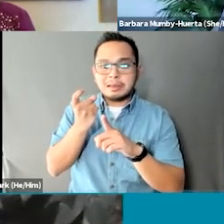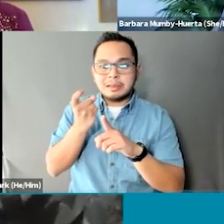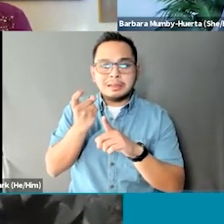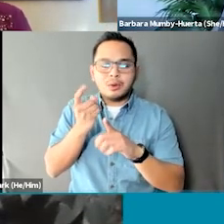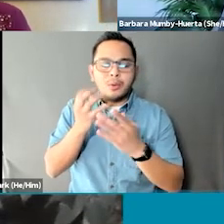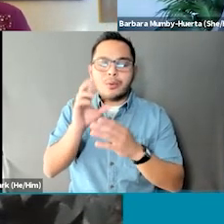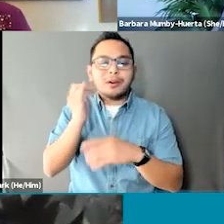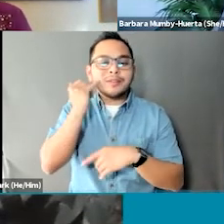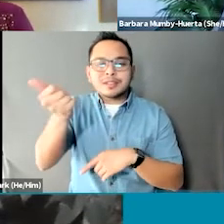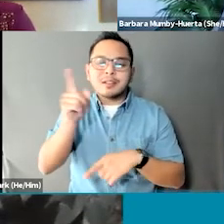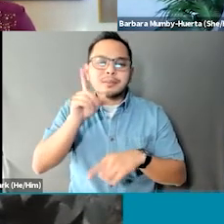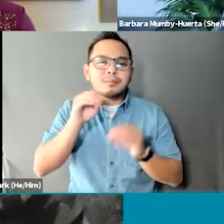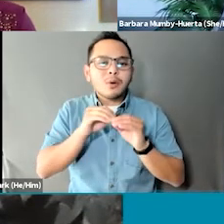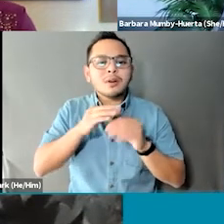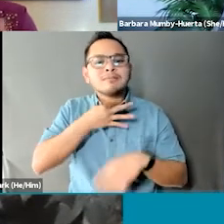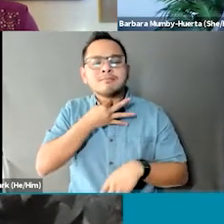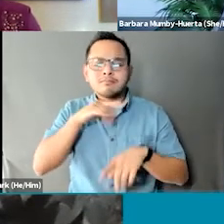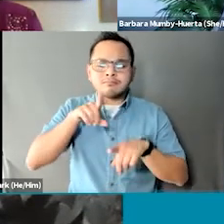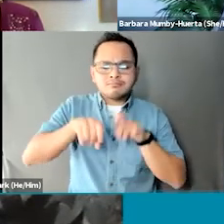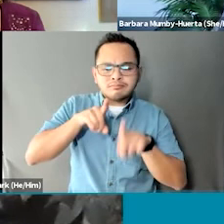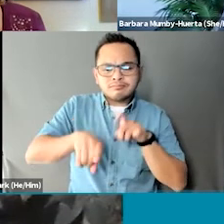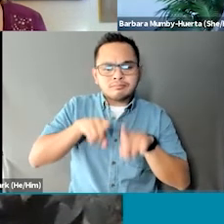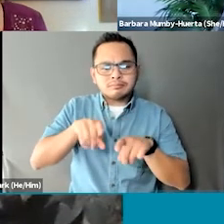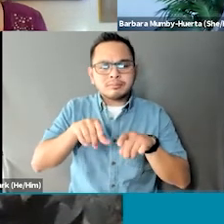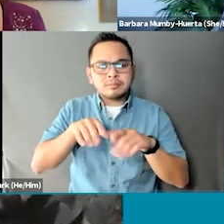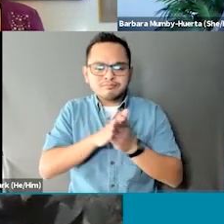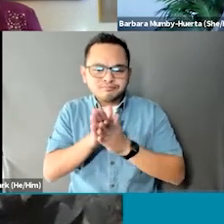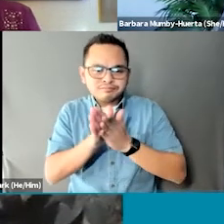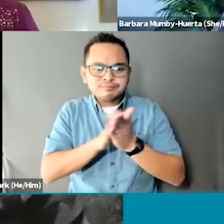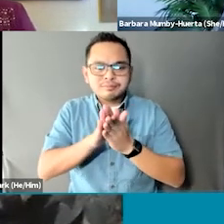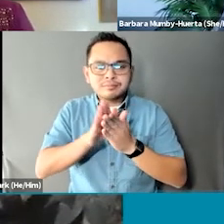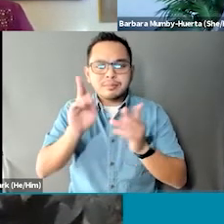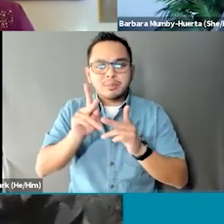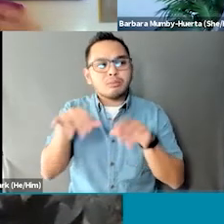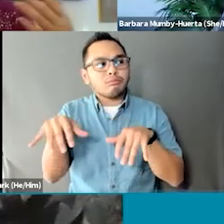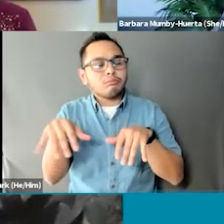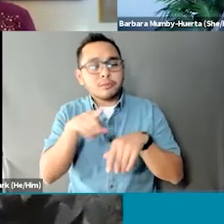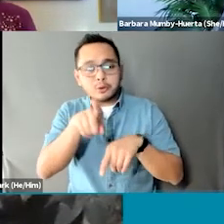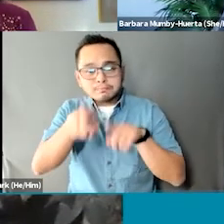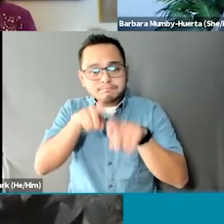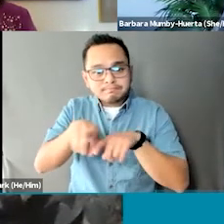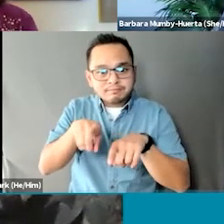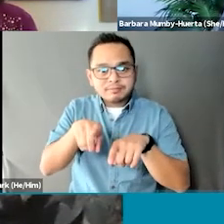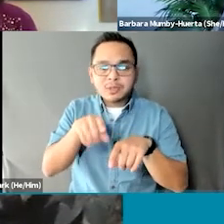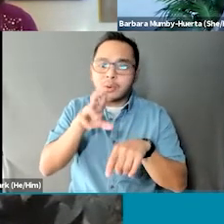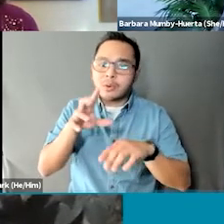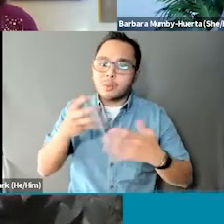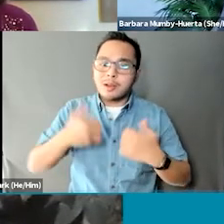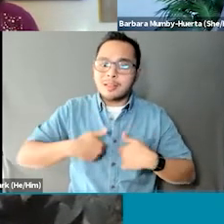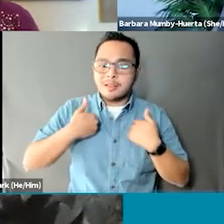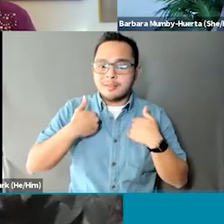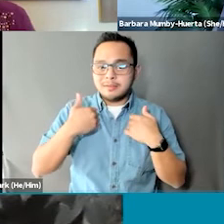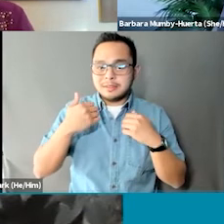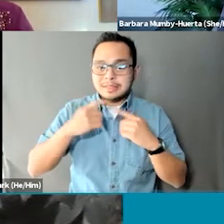family, or if you're the one that seems to ask the questions that no one else asks, or you want to live life different than other